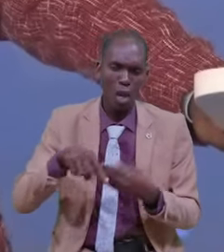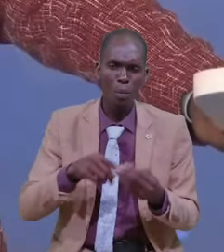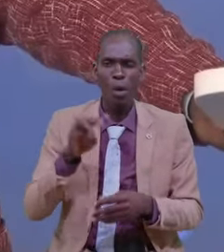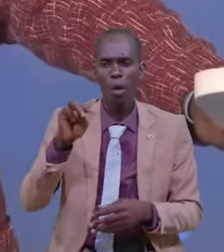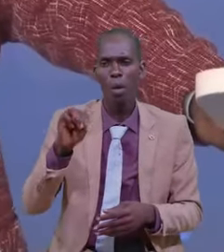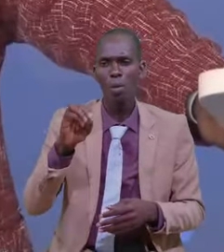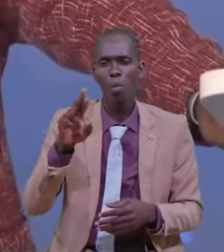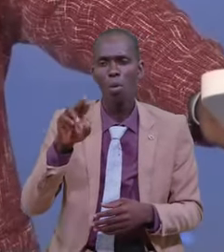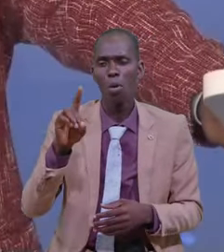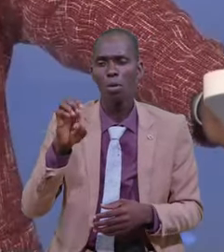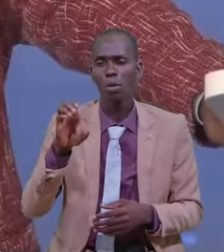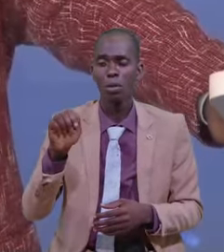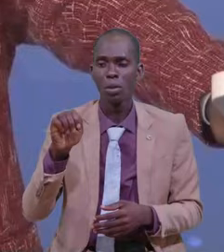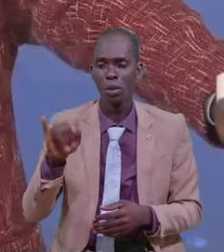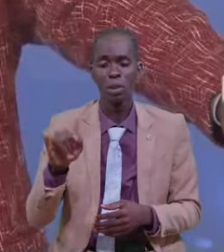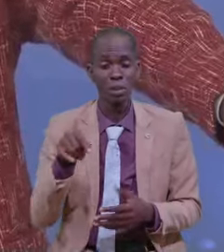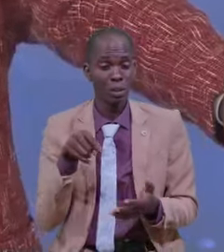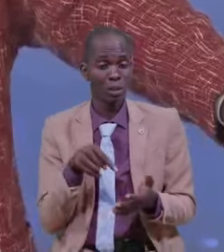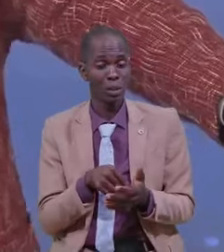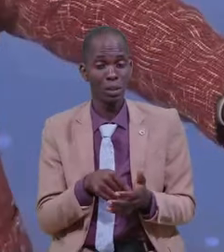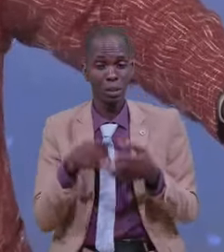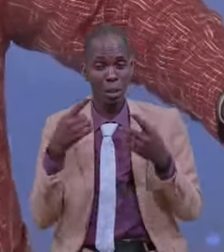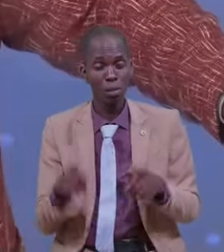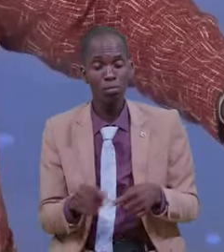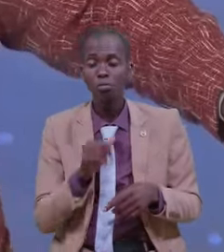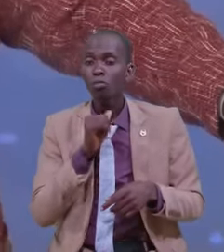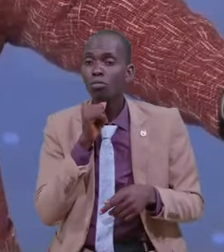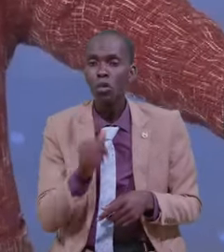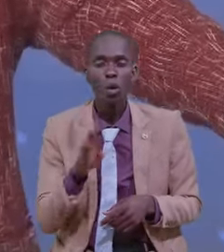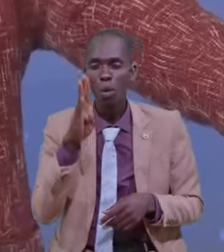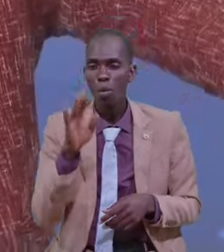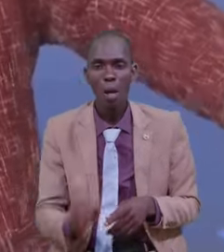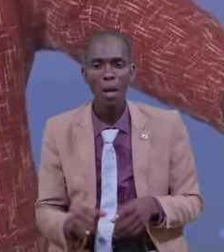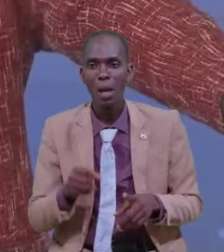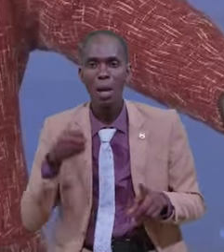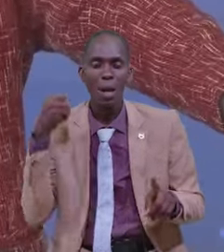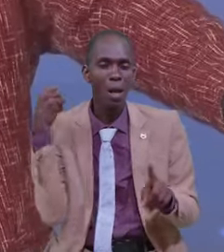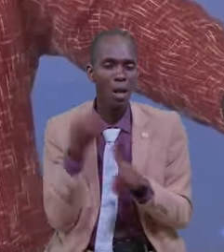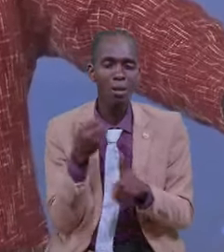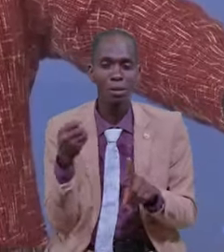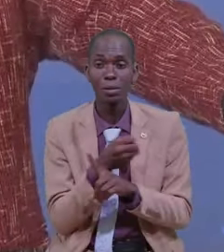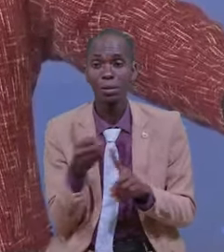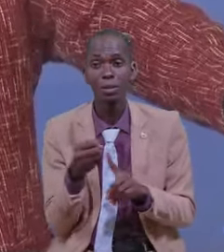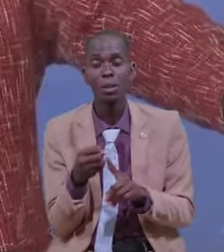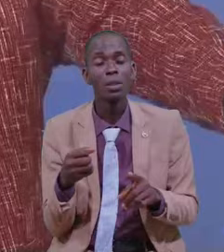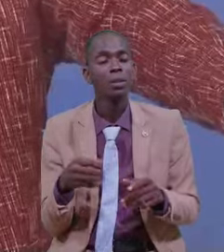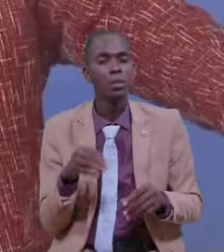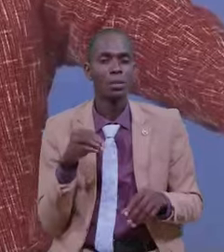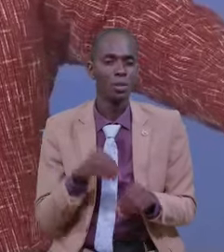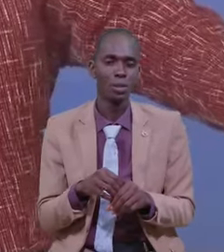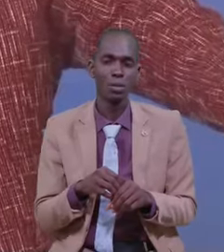accident, there's no kind of coincidence in the life of a champion.